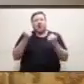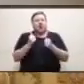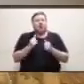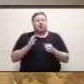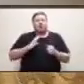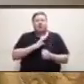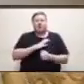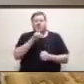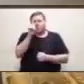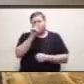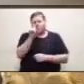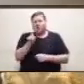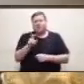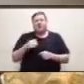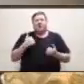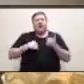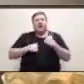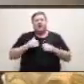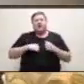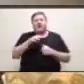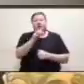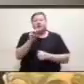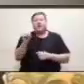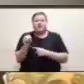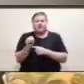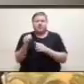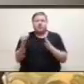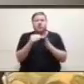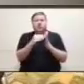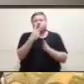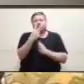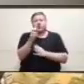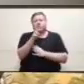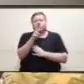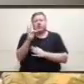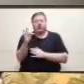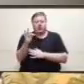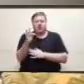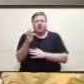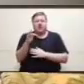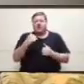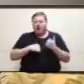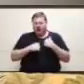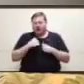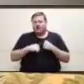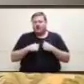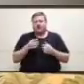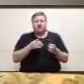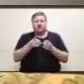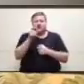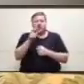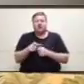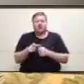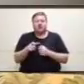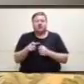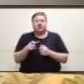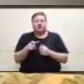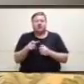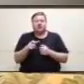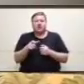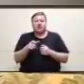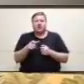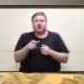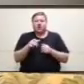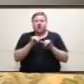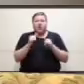the acting MM was designated in 2023 as an acting director for corporate services. And